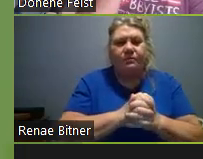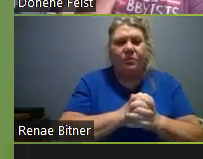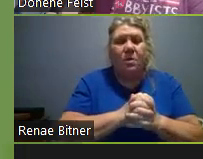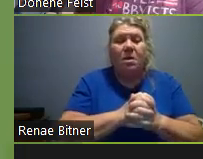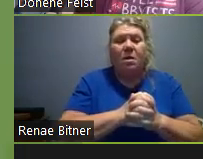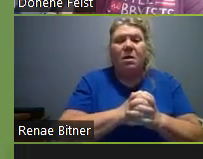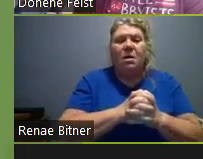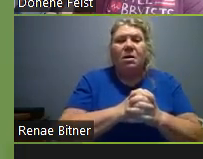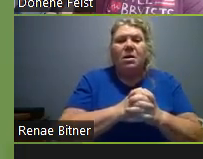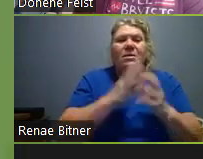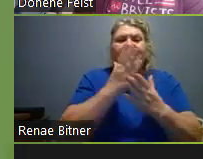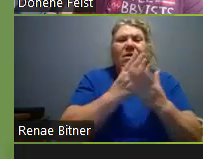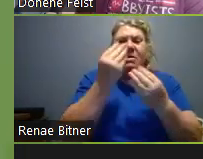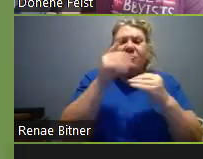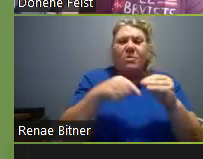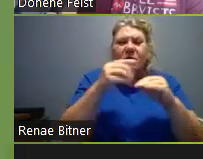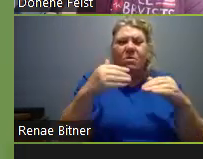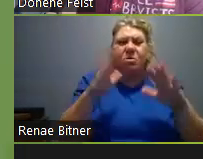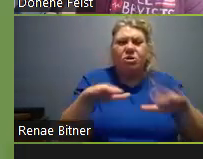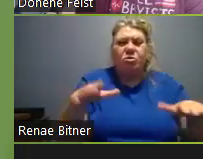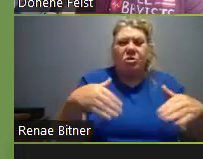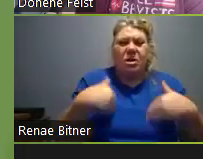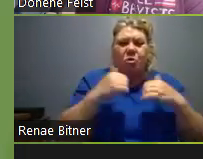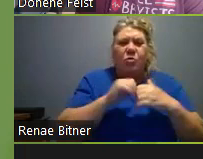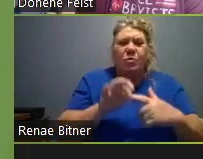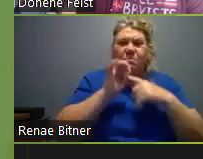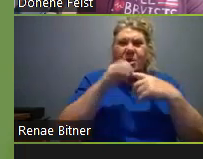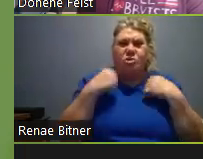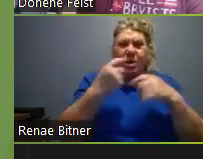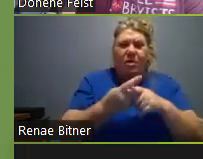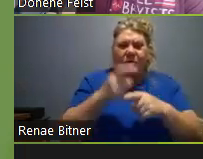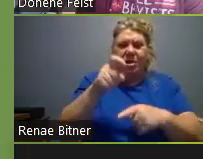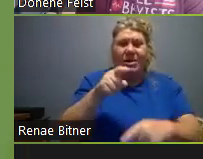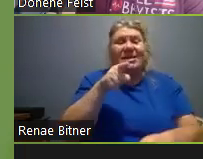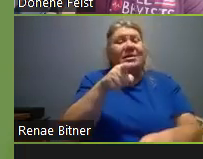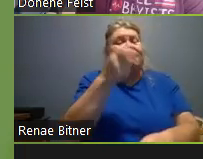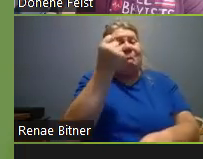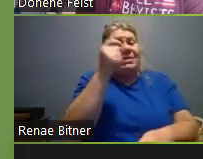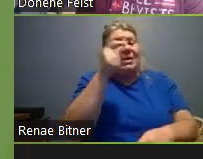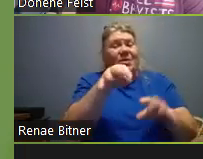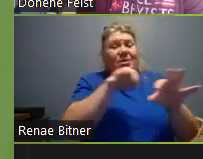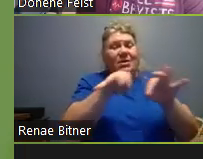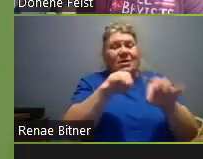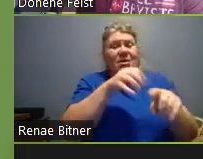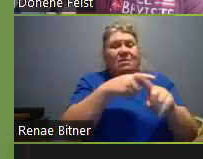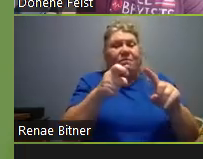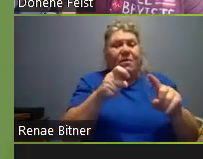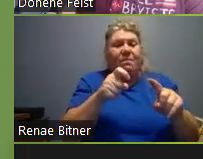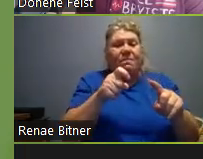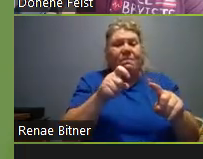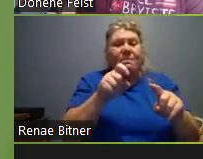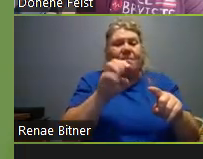So a little bit about children and youth with special health care needs. This definition is really from the Maternal and Child Health Bureau.